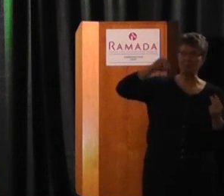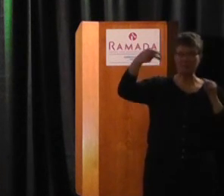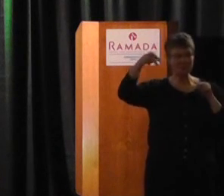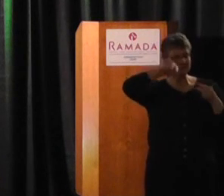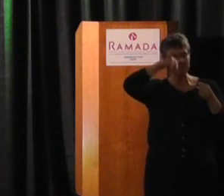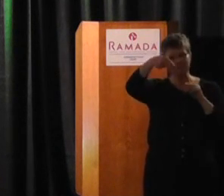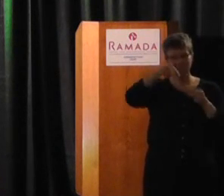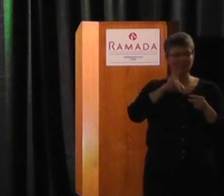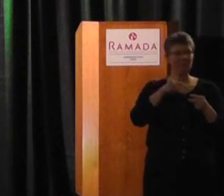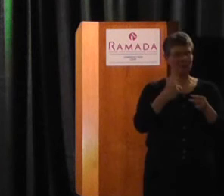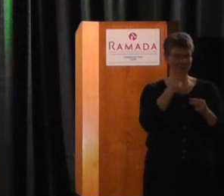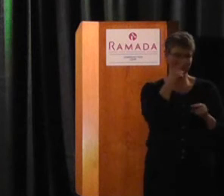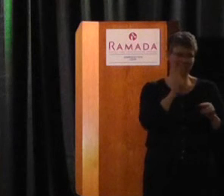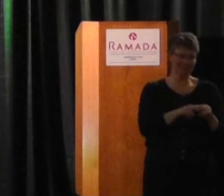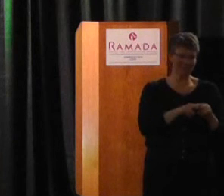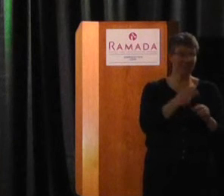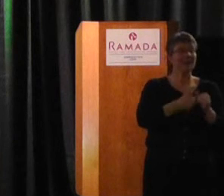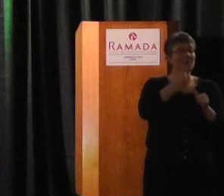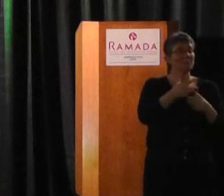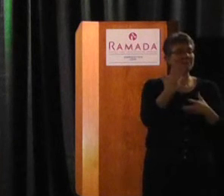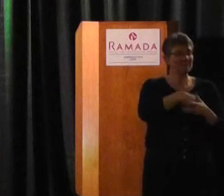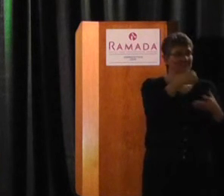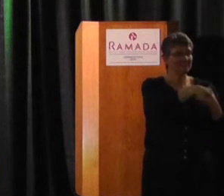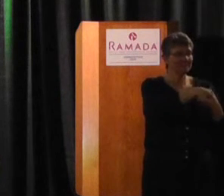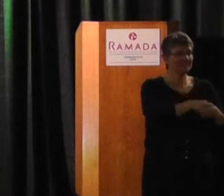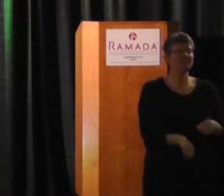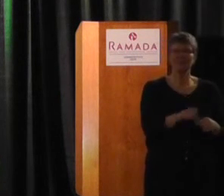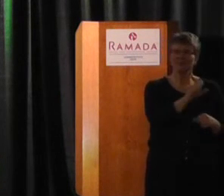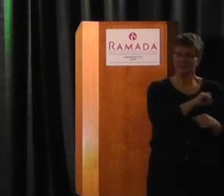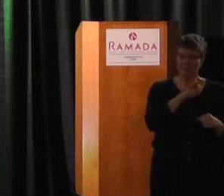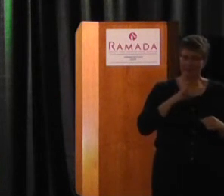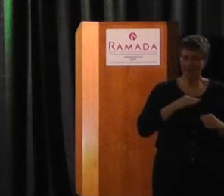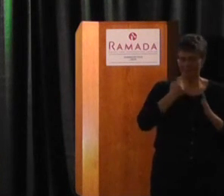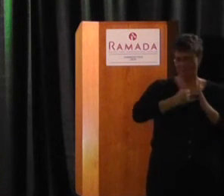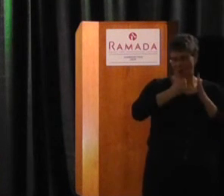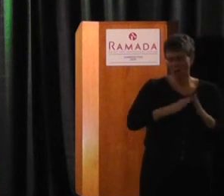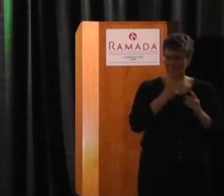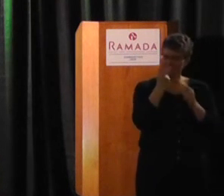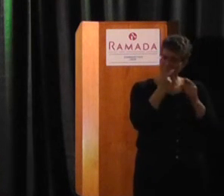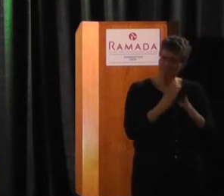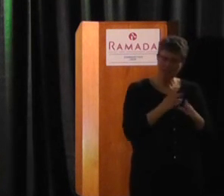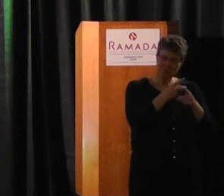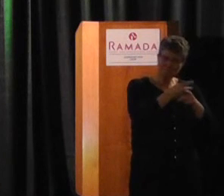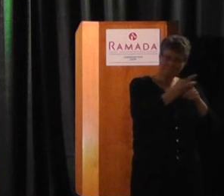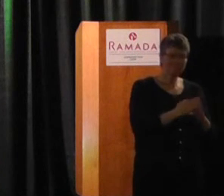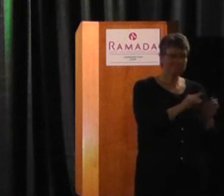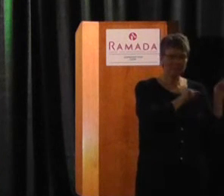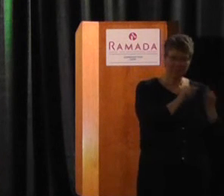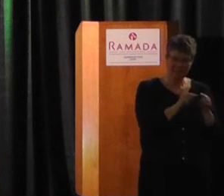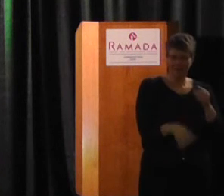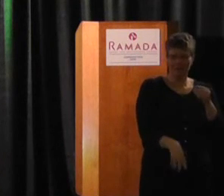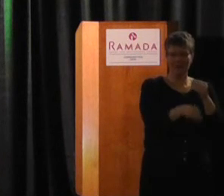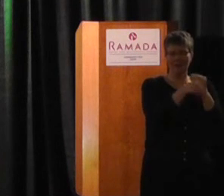to get involved. Our staff, the artists, visitors, caregivers, we all got involved in the project and contributed. This